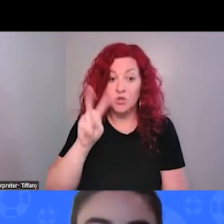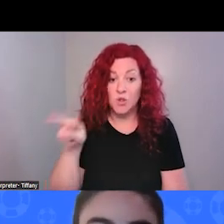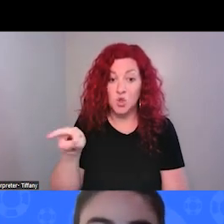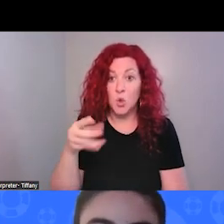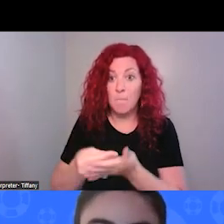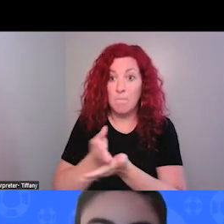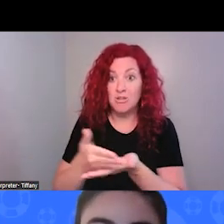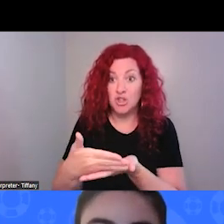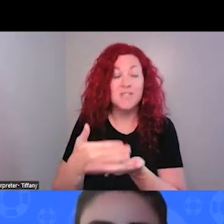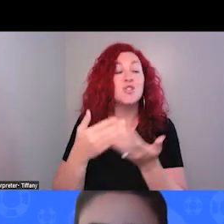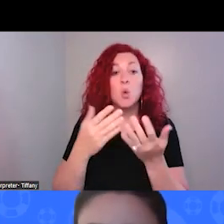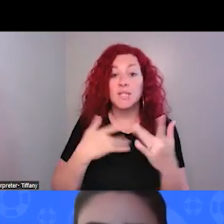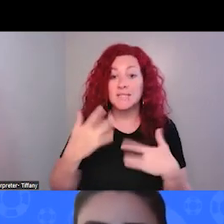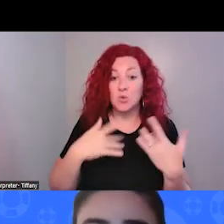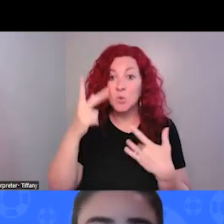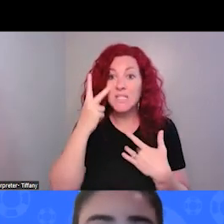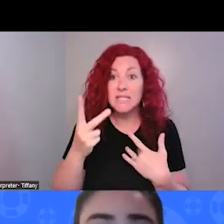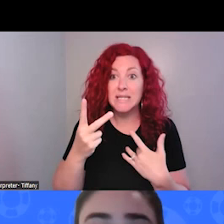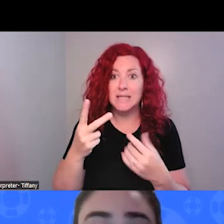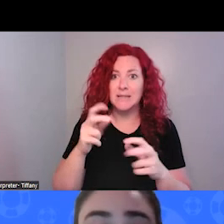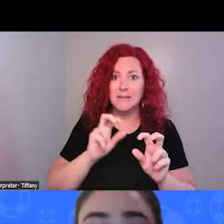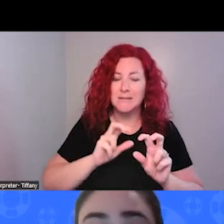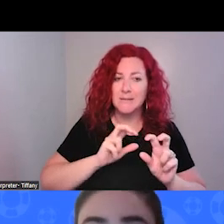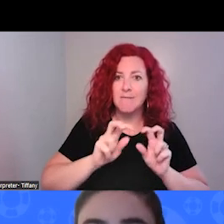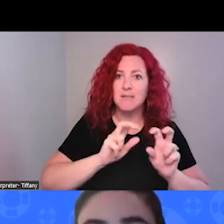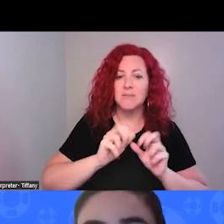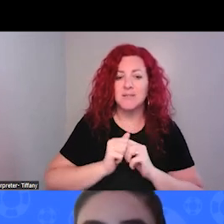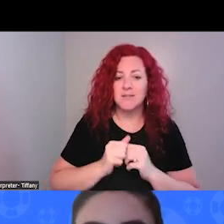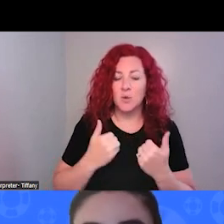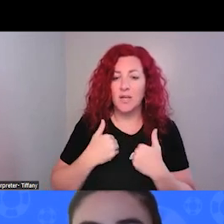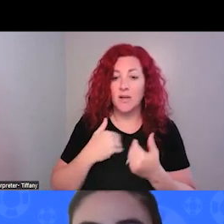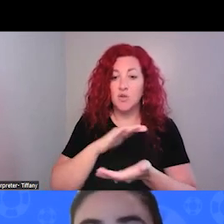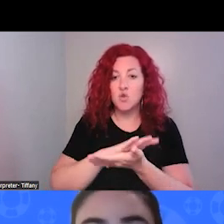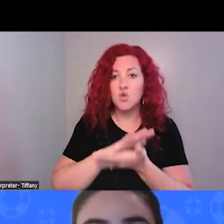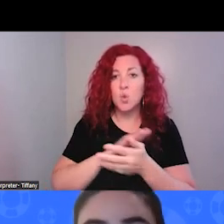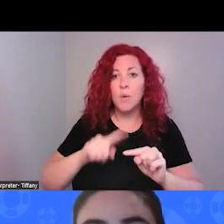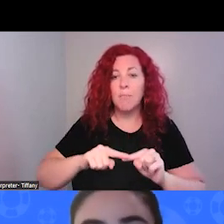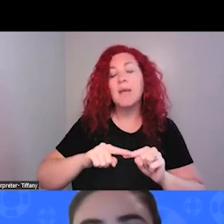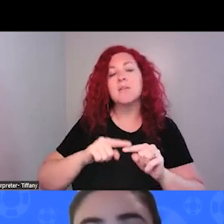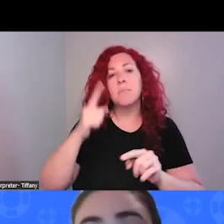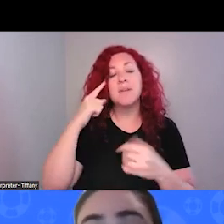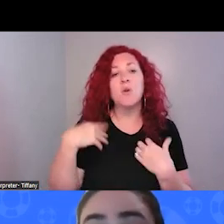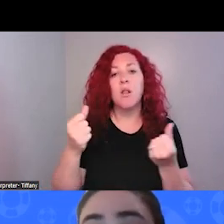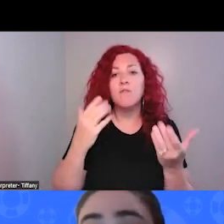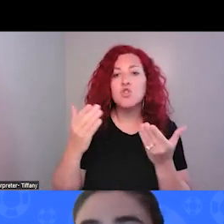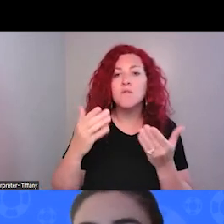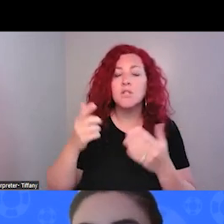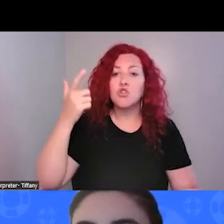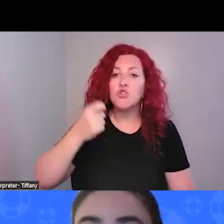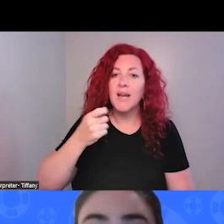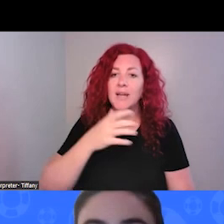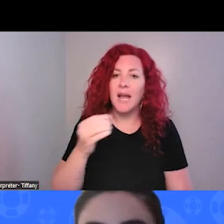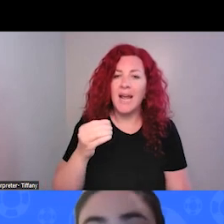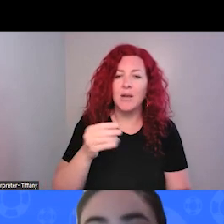exciting to see those investments. We also have some school-based mental health services grants and mental health services professional demonstration